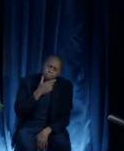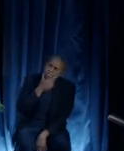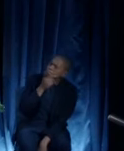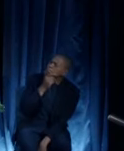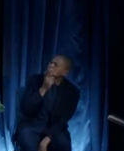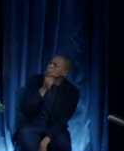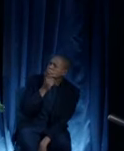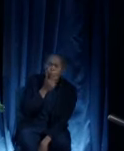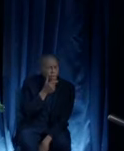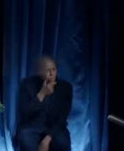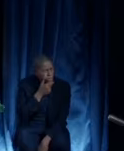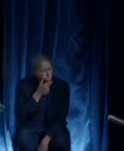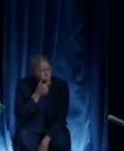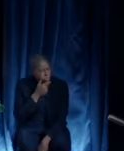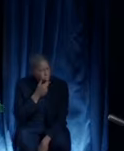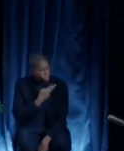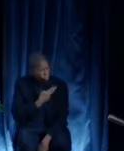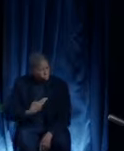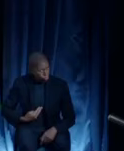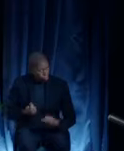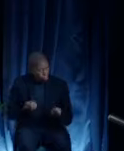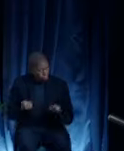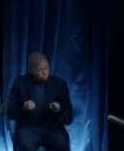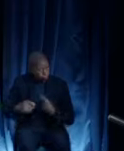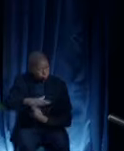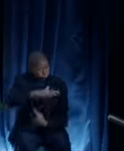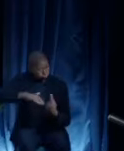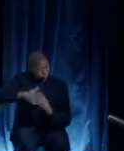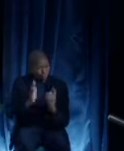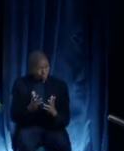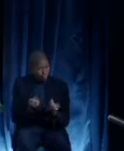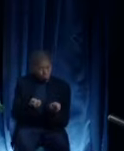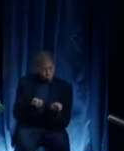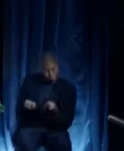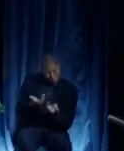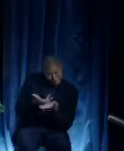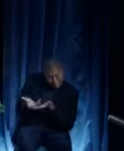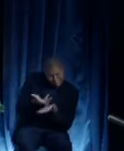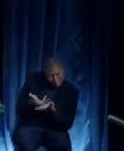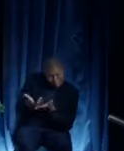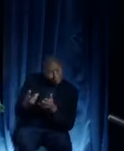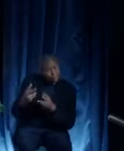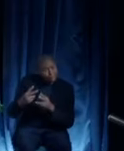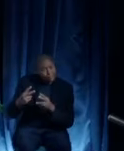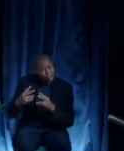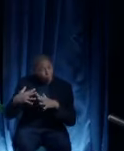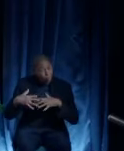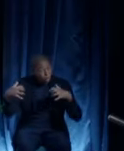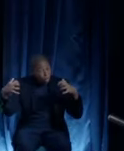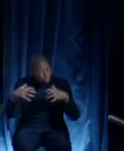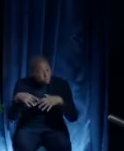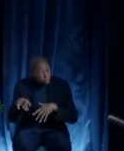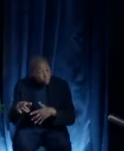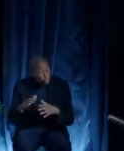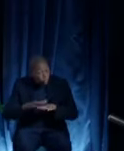mean, is Parliament having to negotiate with a royal court to get to the king, for instance, Alex? Well, I think